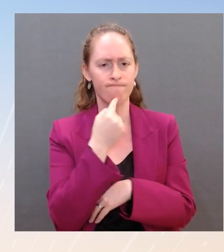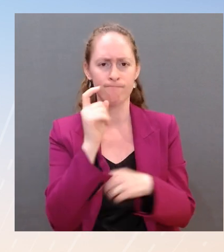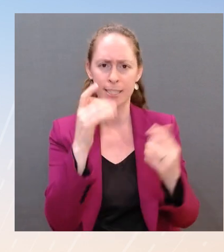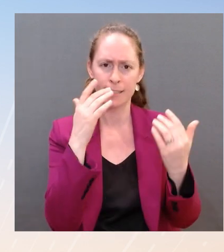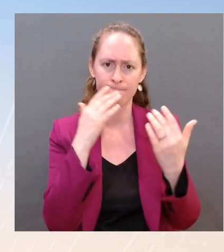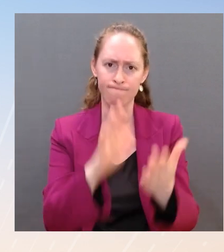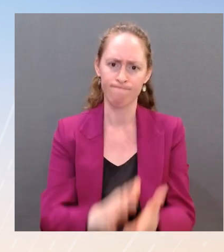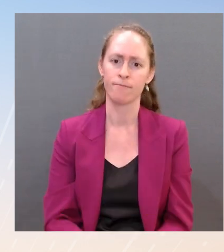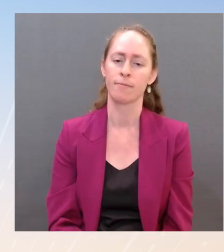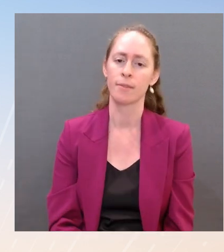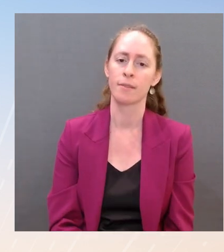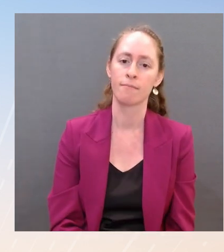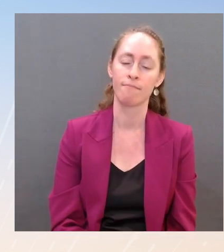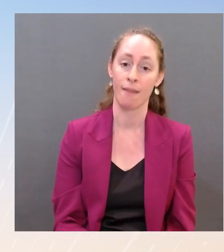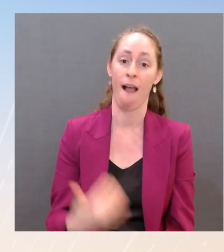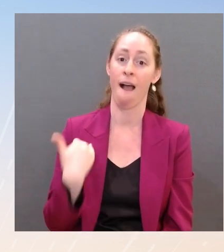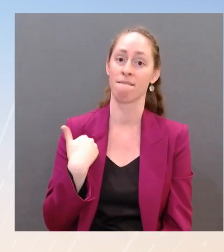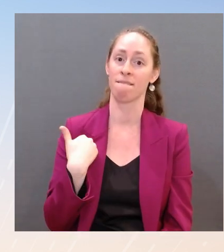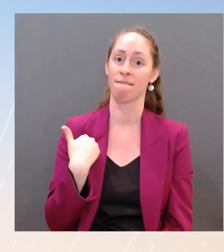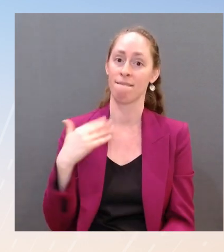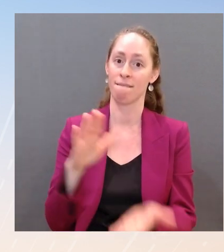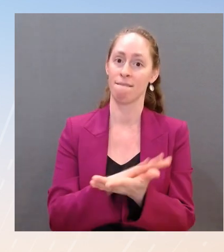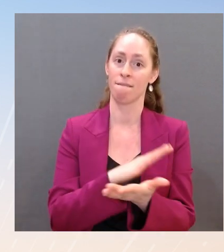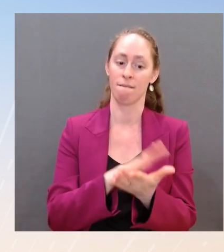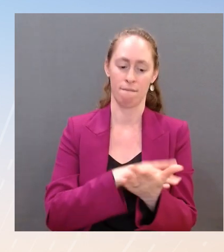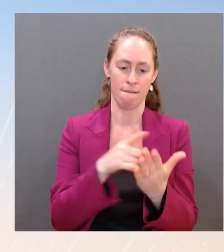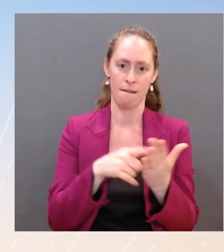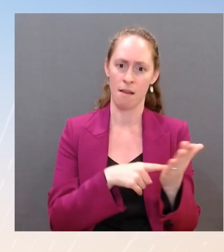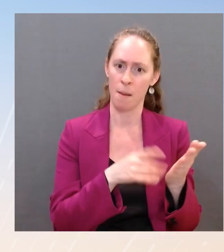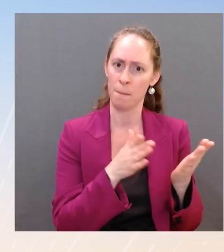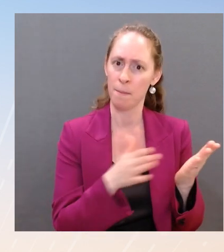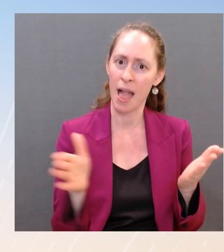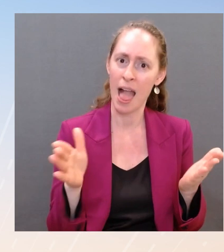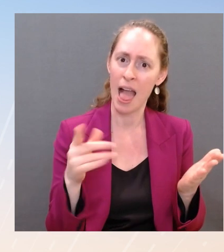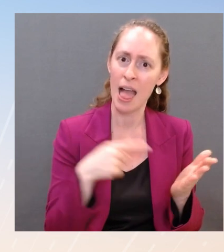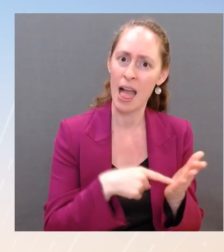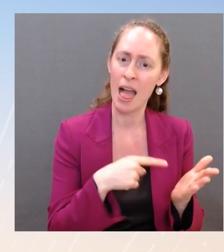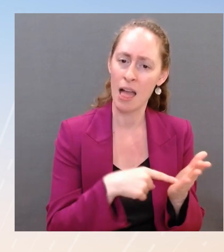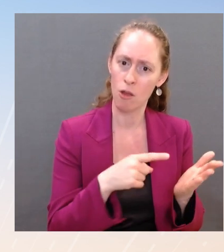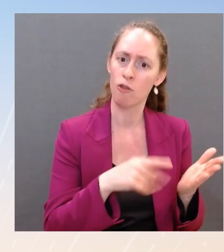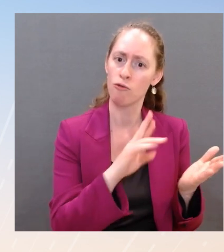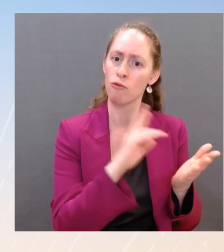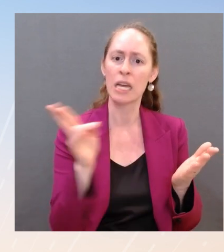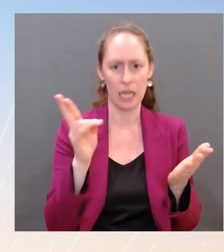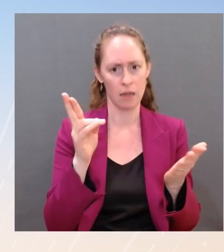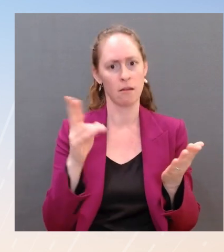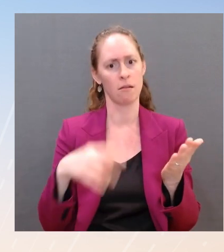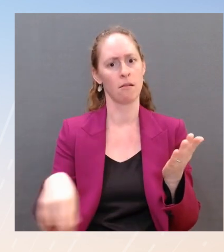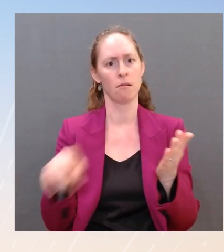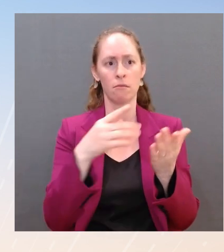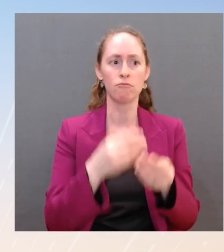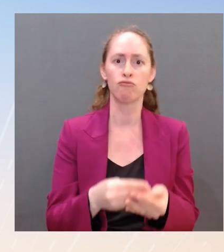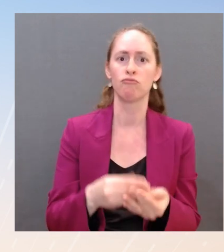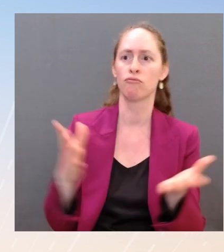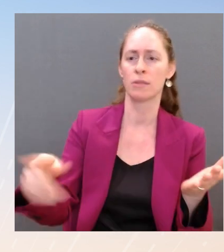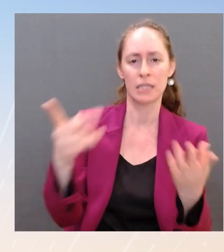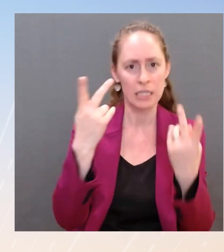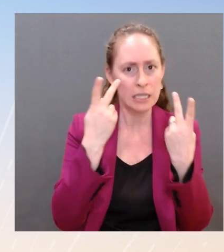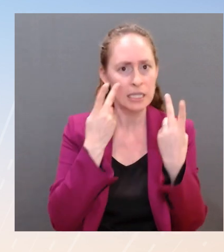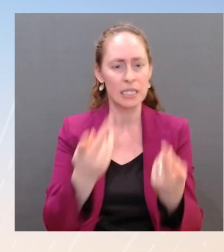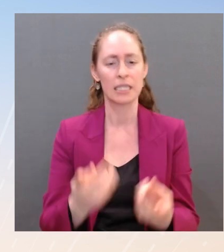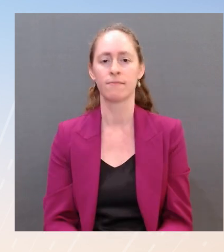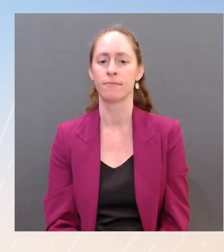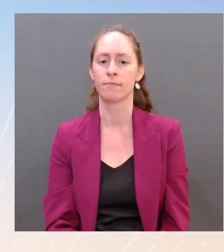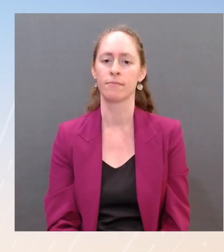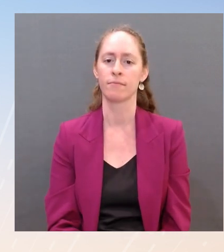America's attention to this urgent public health issue and provides recommendations for how it can be addressed. Here to tell us